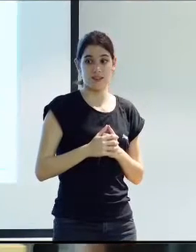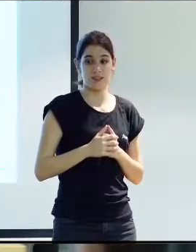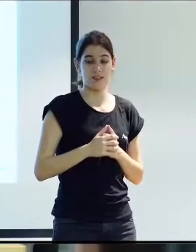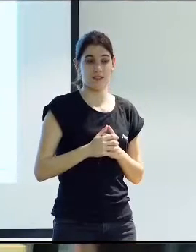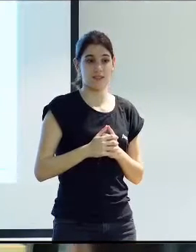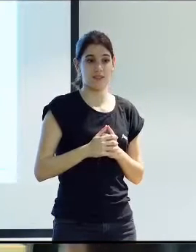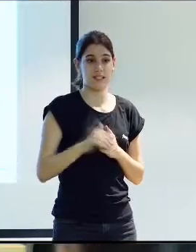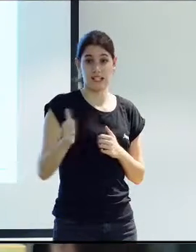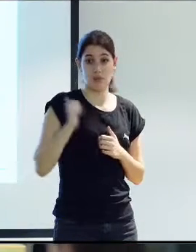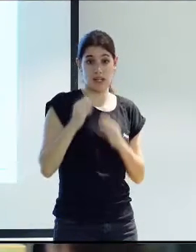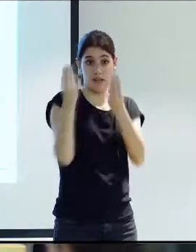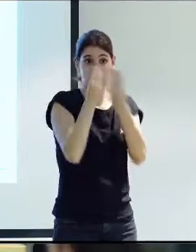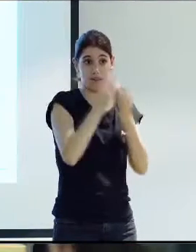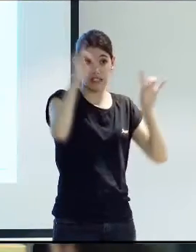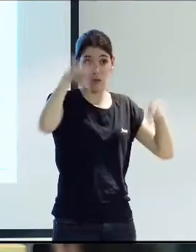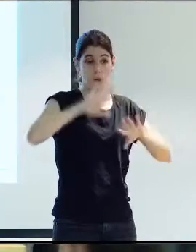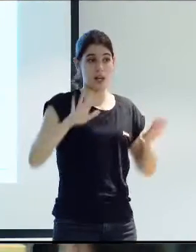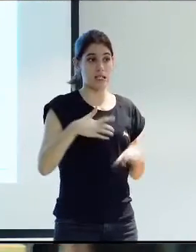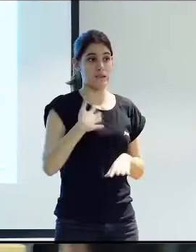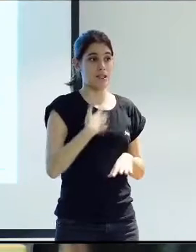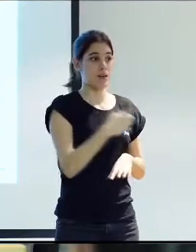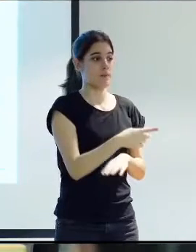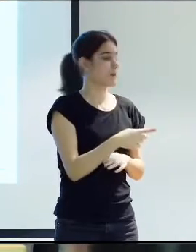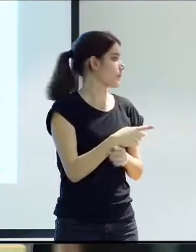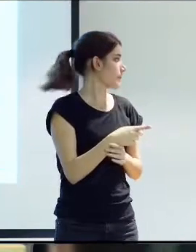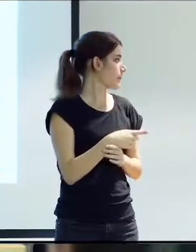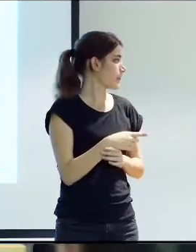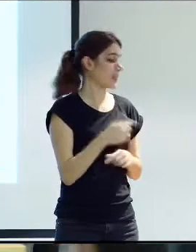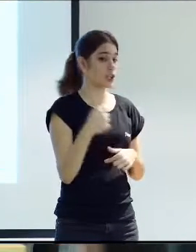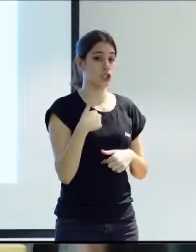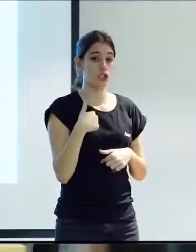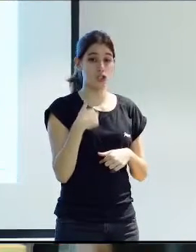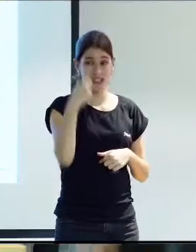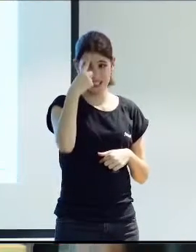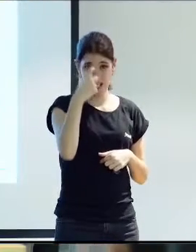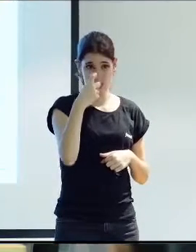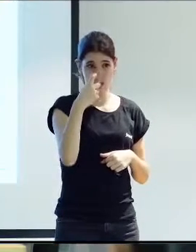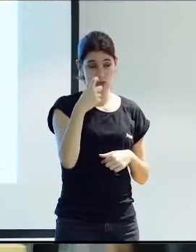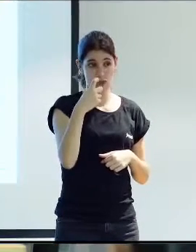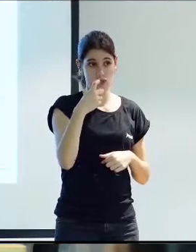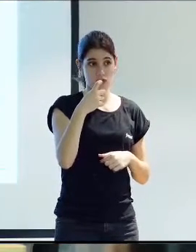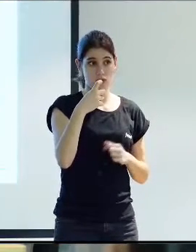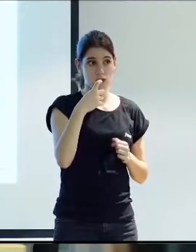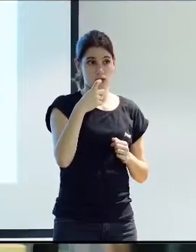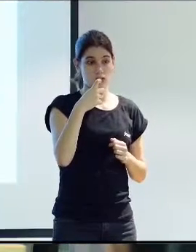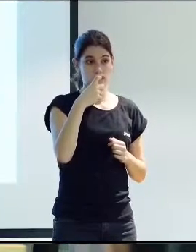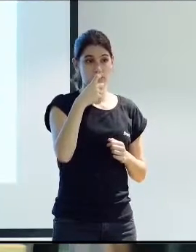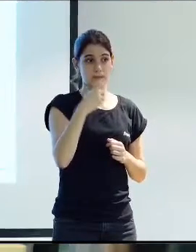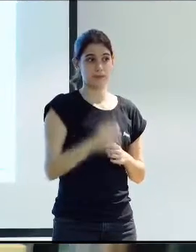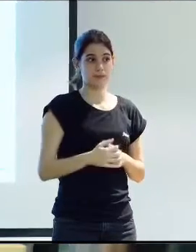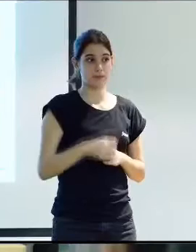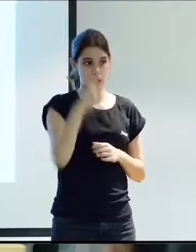coincidence. I don't want to really think bad about them, think badly about them,